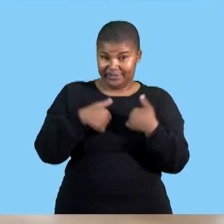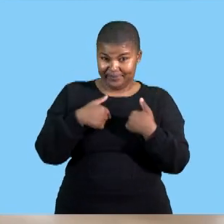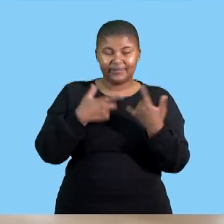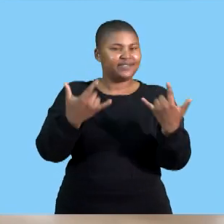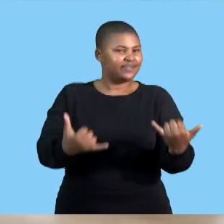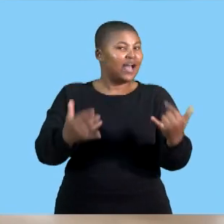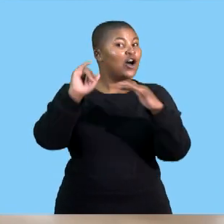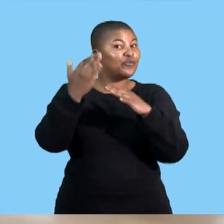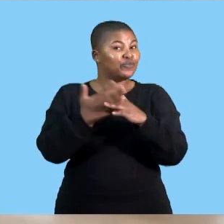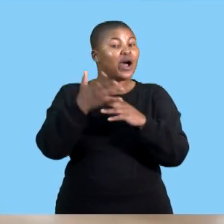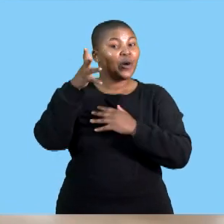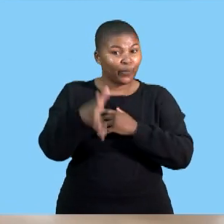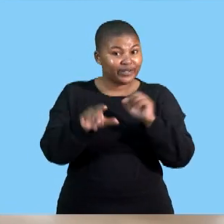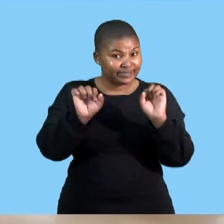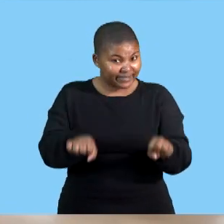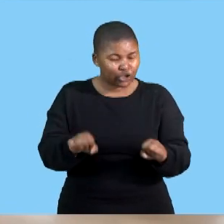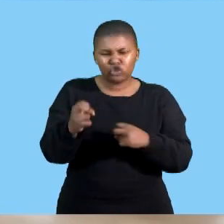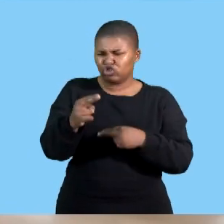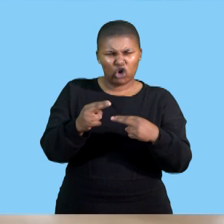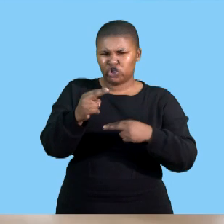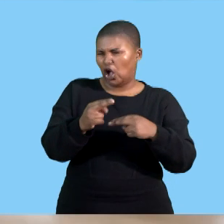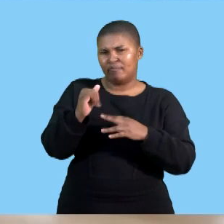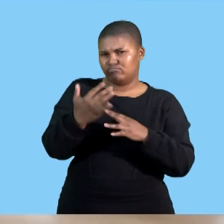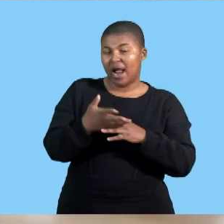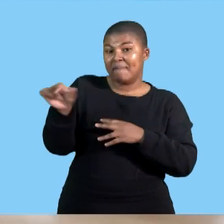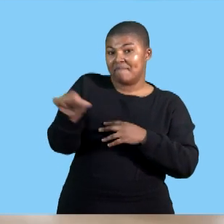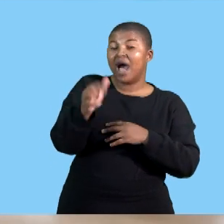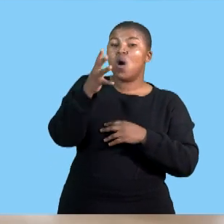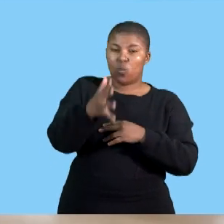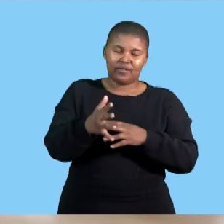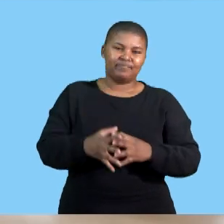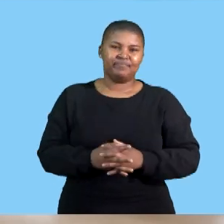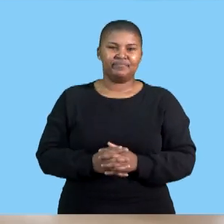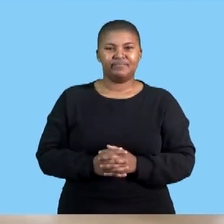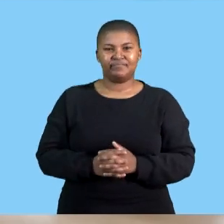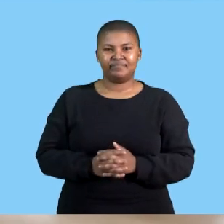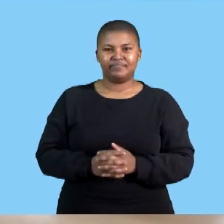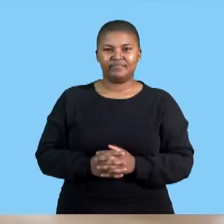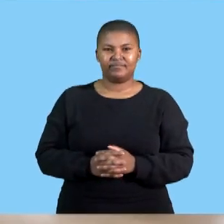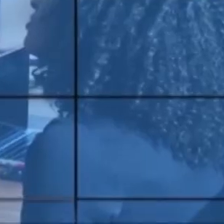going to go to a short ad break and we will continue when we come back.